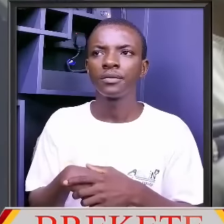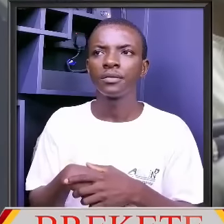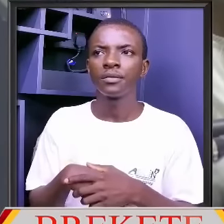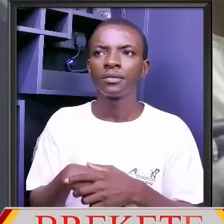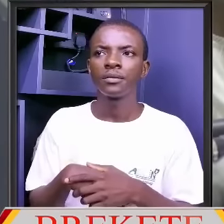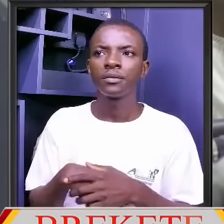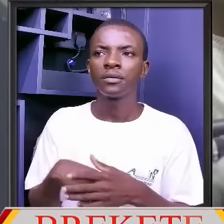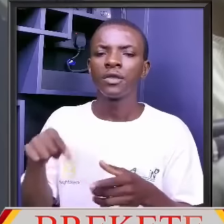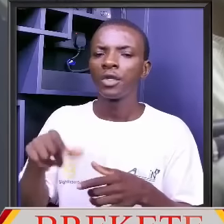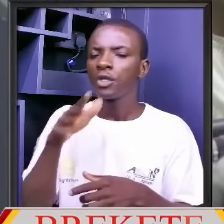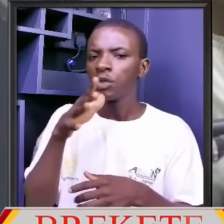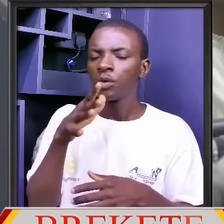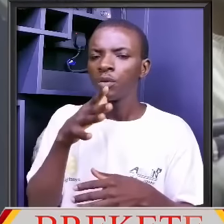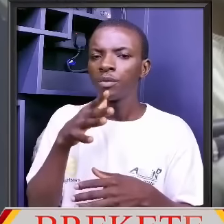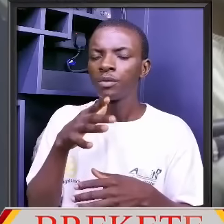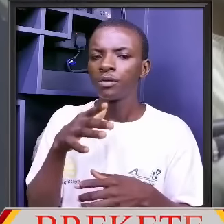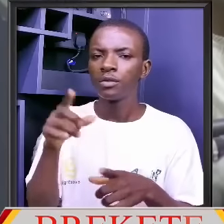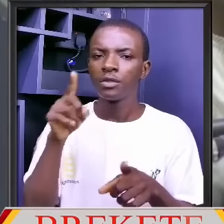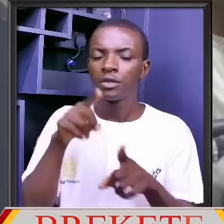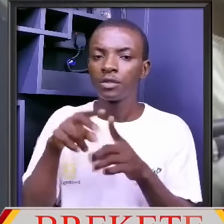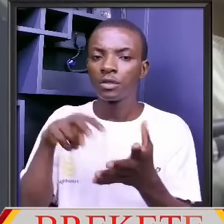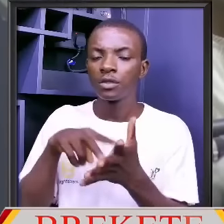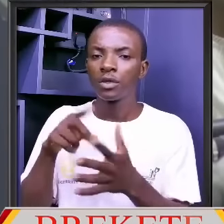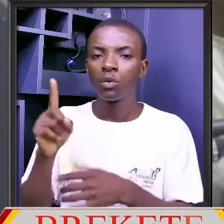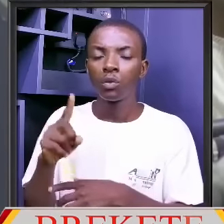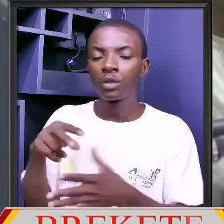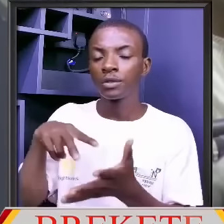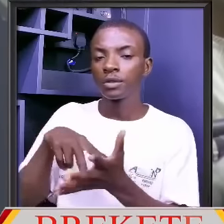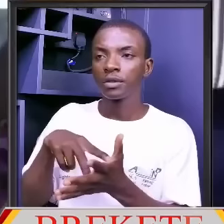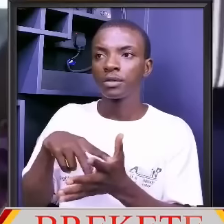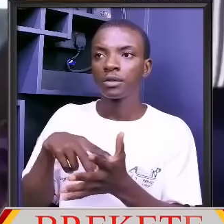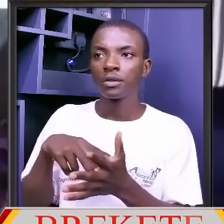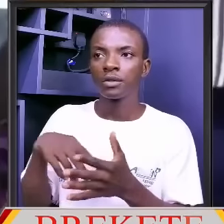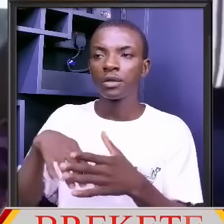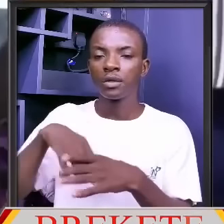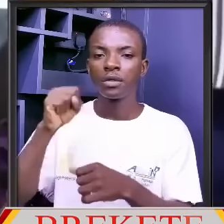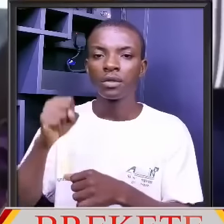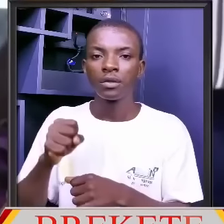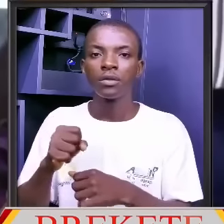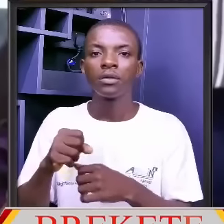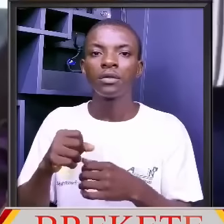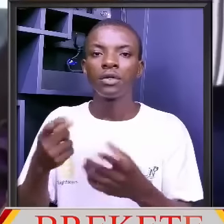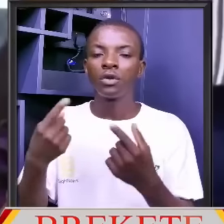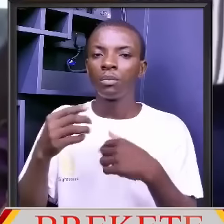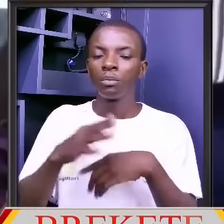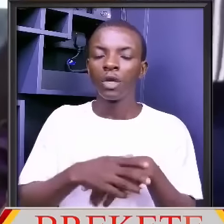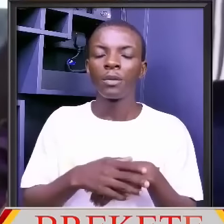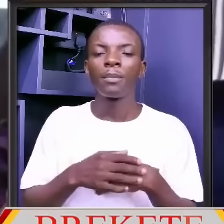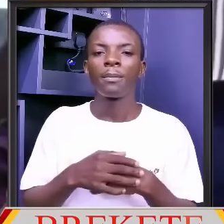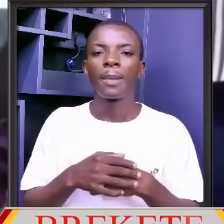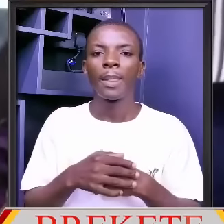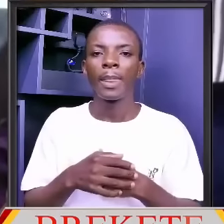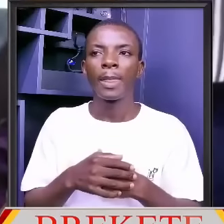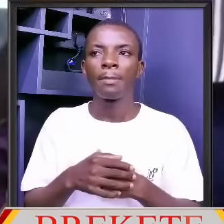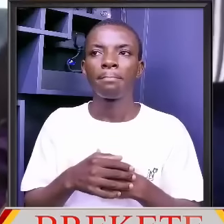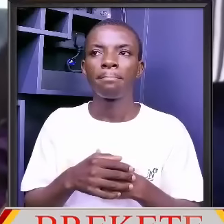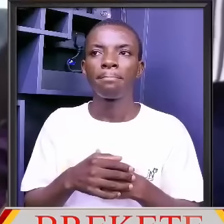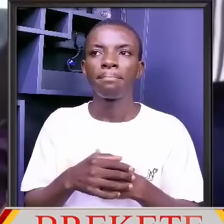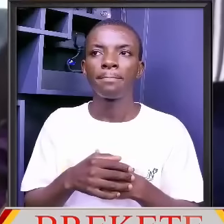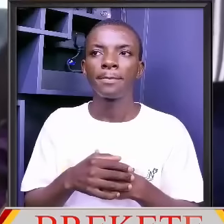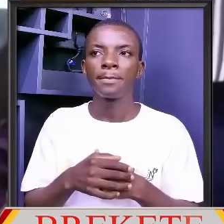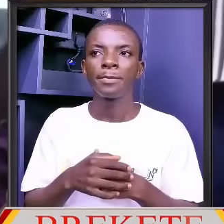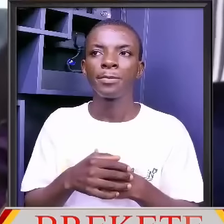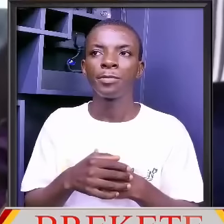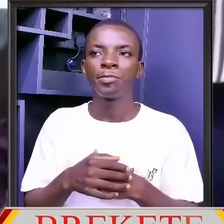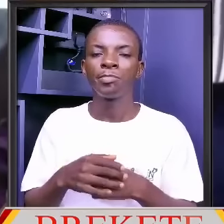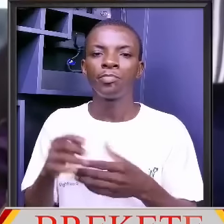I can't look at her. I can't say, this woman, sit stand for where I stand. Now I can't come out. I can't come back. I can't find money,